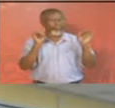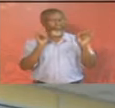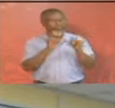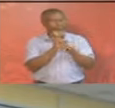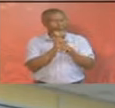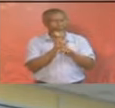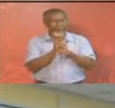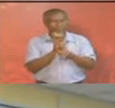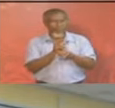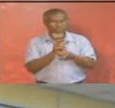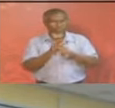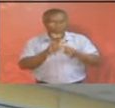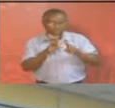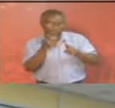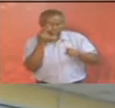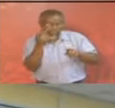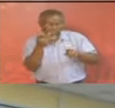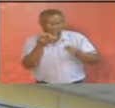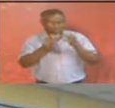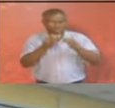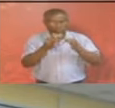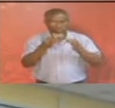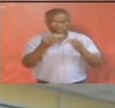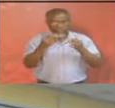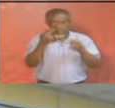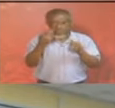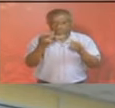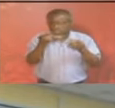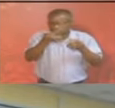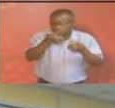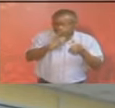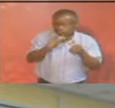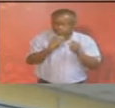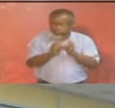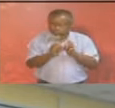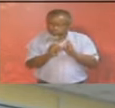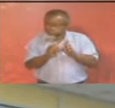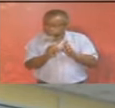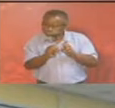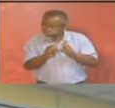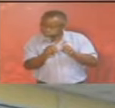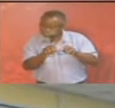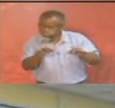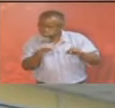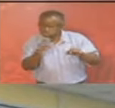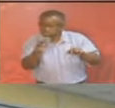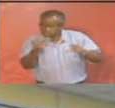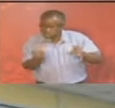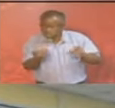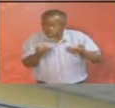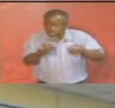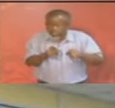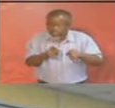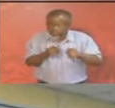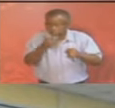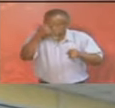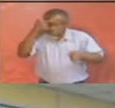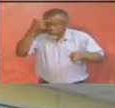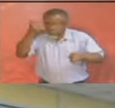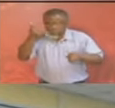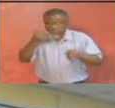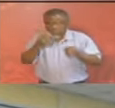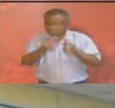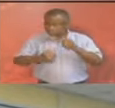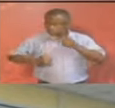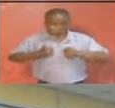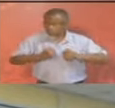any spread in relation to being linked to sport. That's the first question. Second question is,